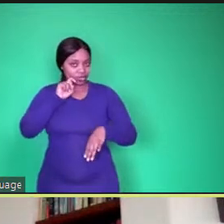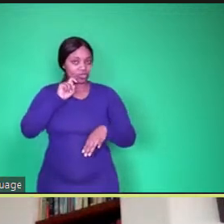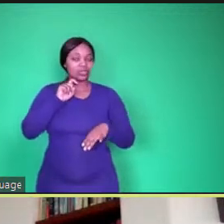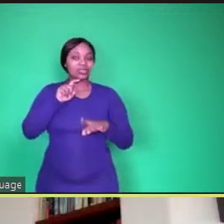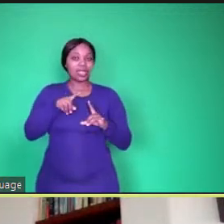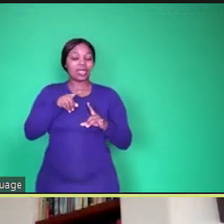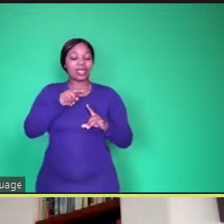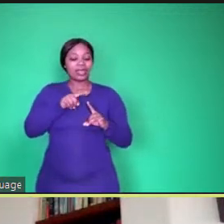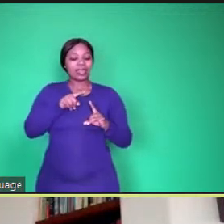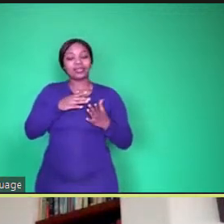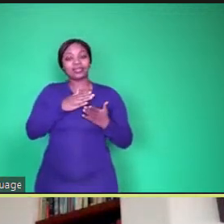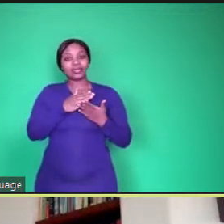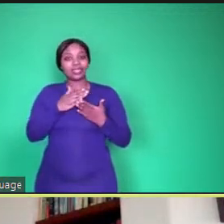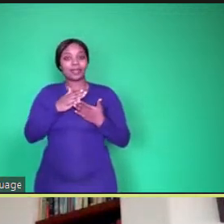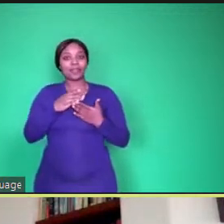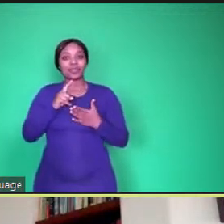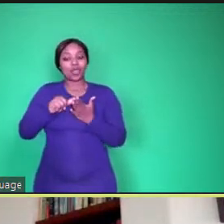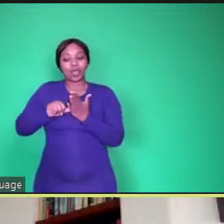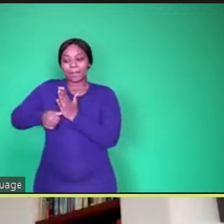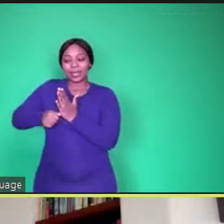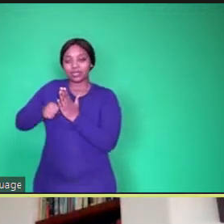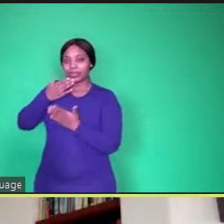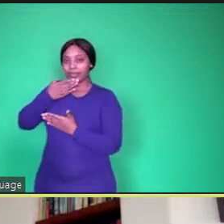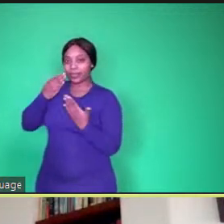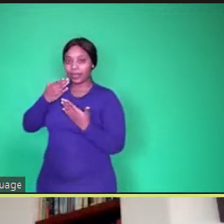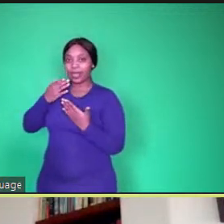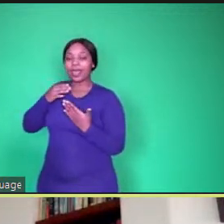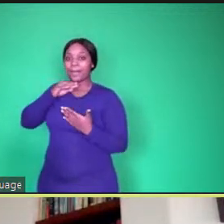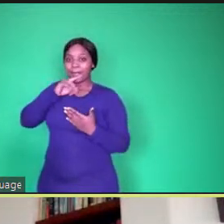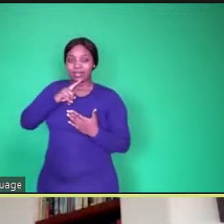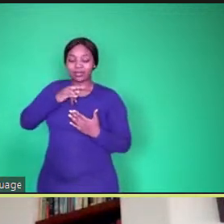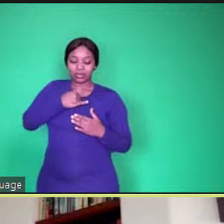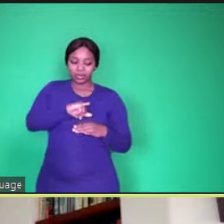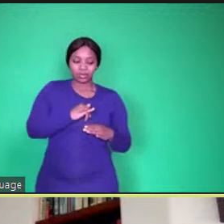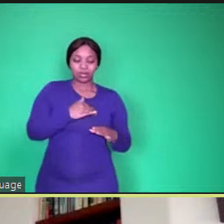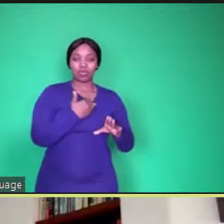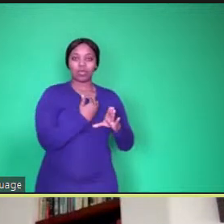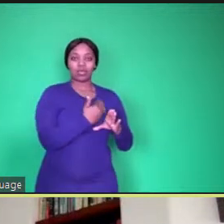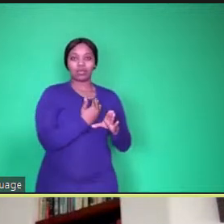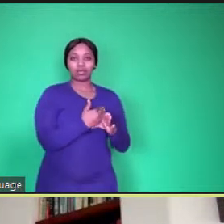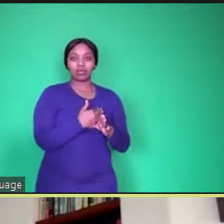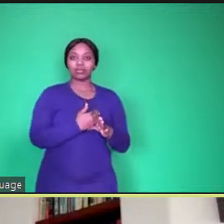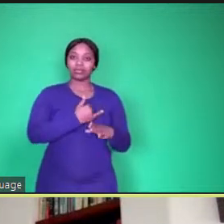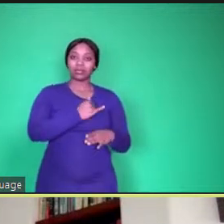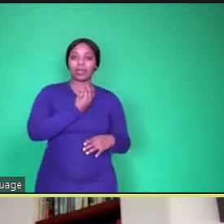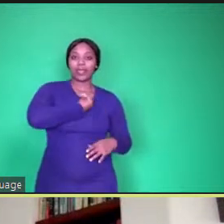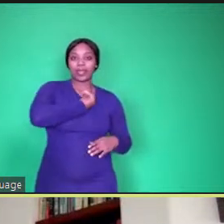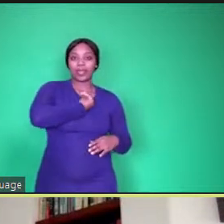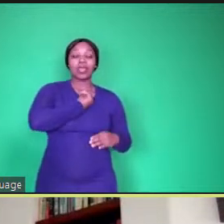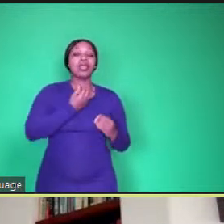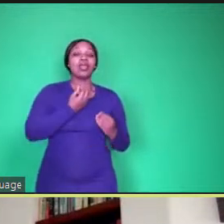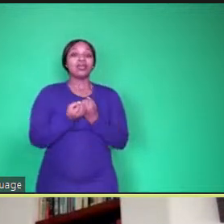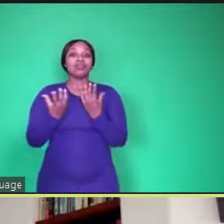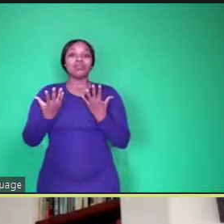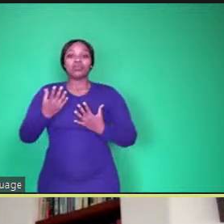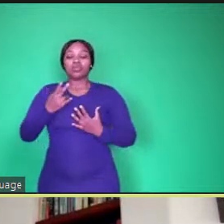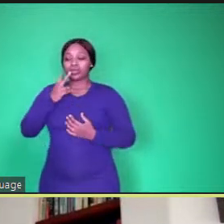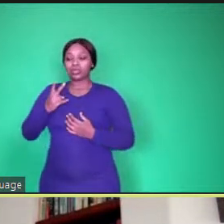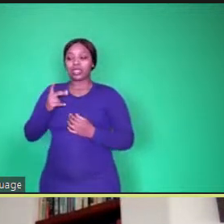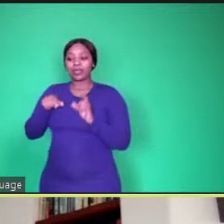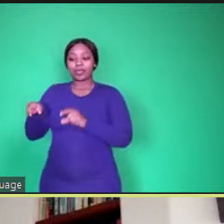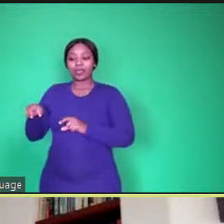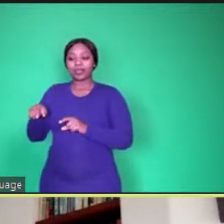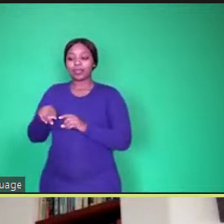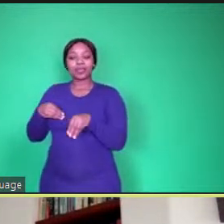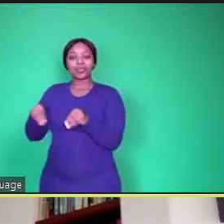significantly less likely to be of pension age, more likely to be of working age. And they were significantly more likely than non-movers to have